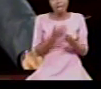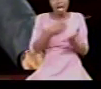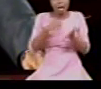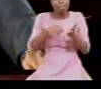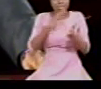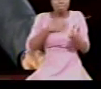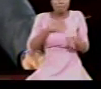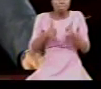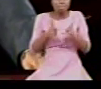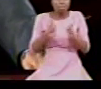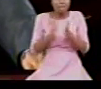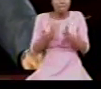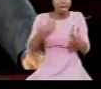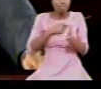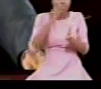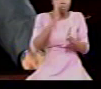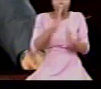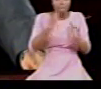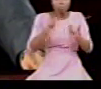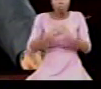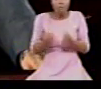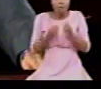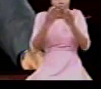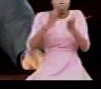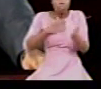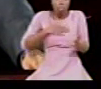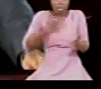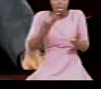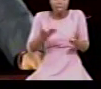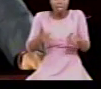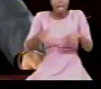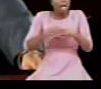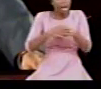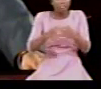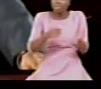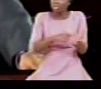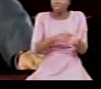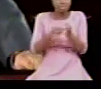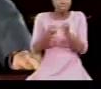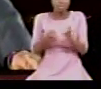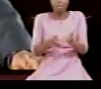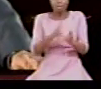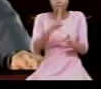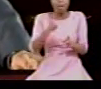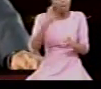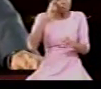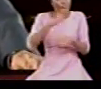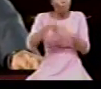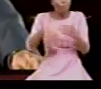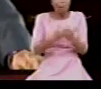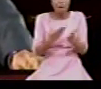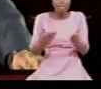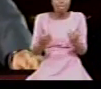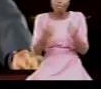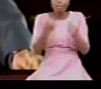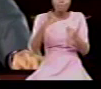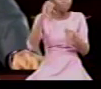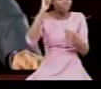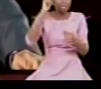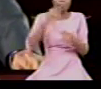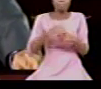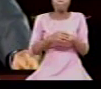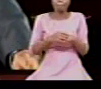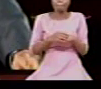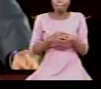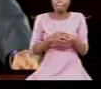people that we should be able to offer so willingly after this sort? For all things come of thee. Look